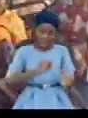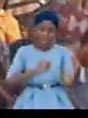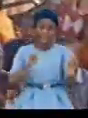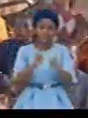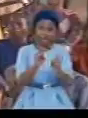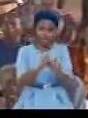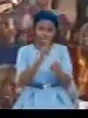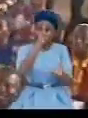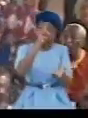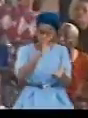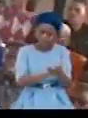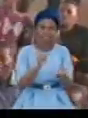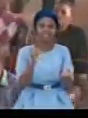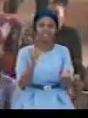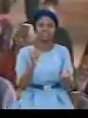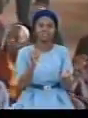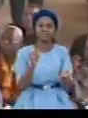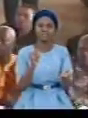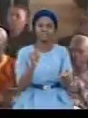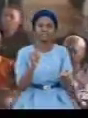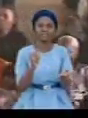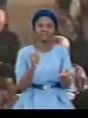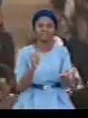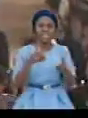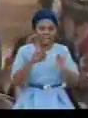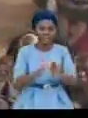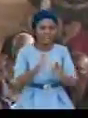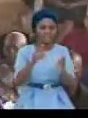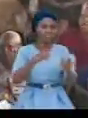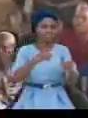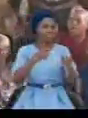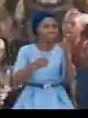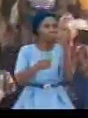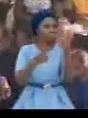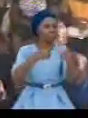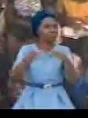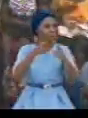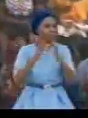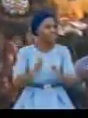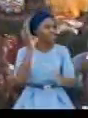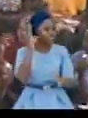believe. Let your persecutors hear.